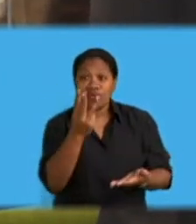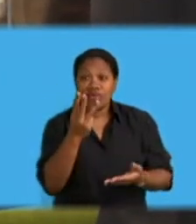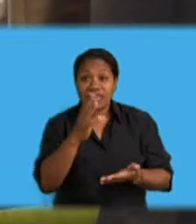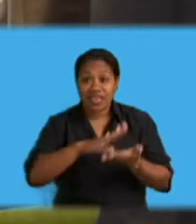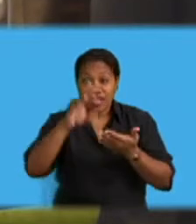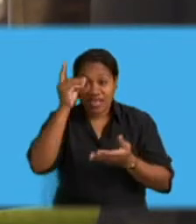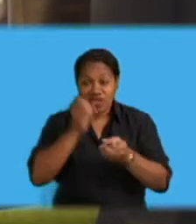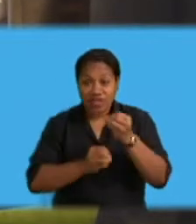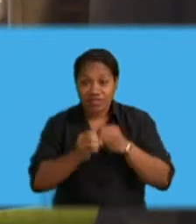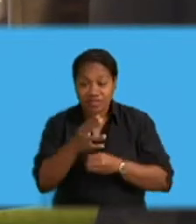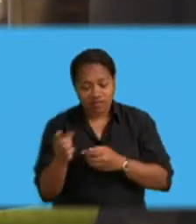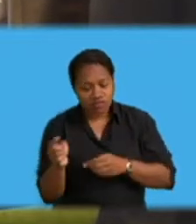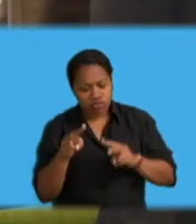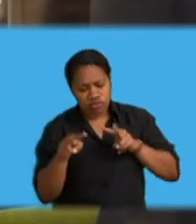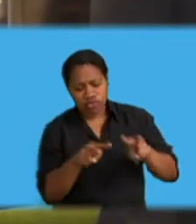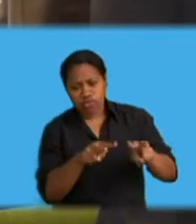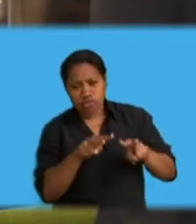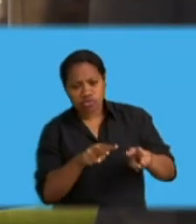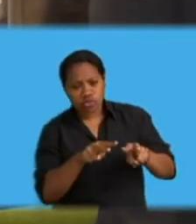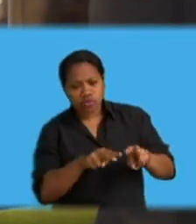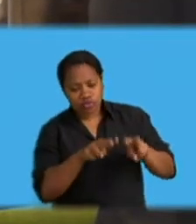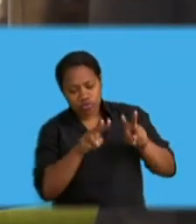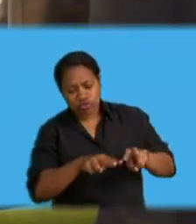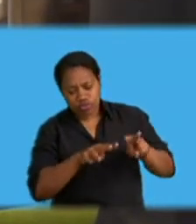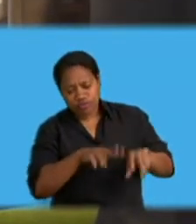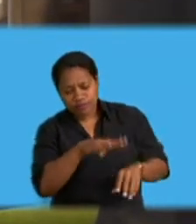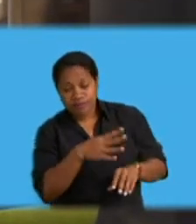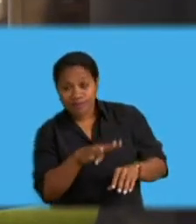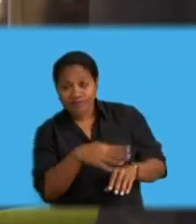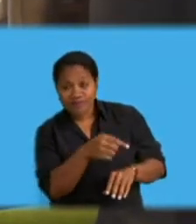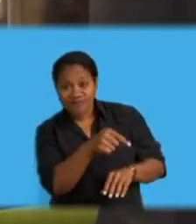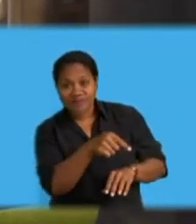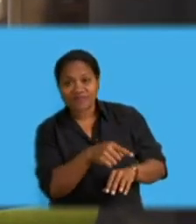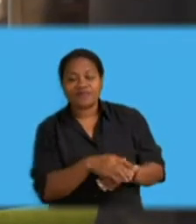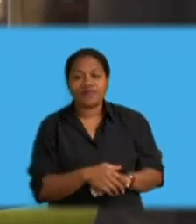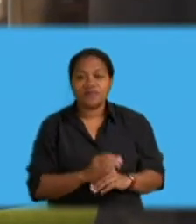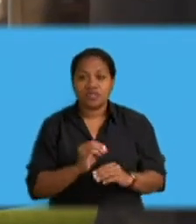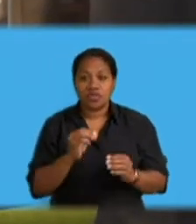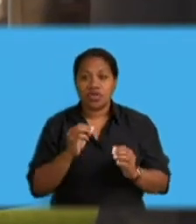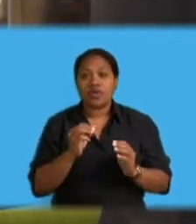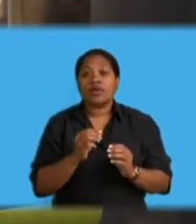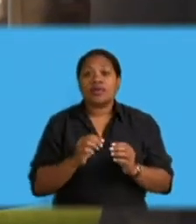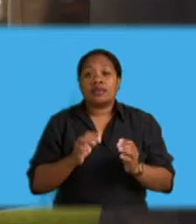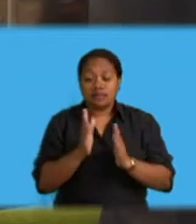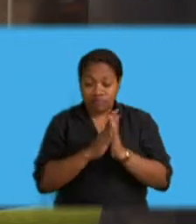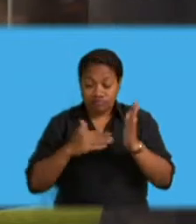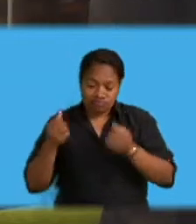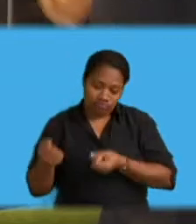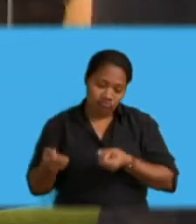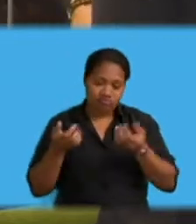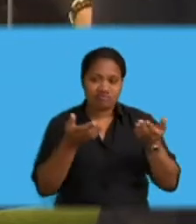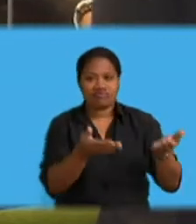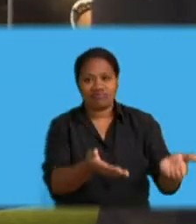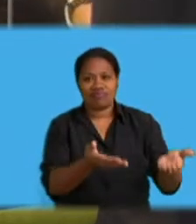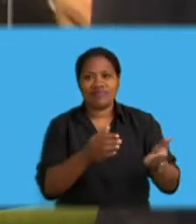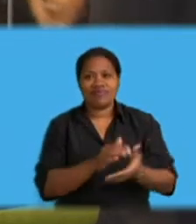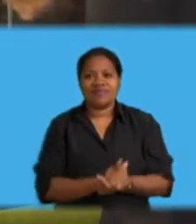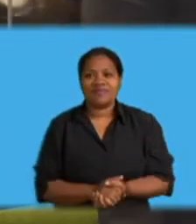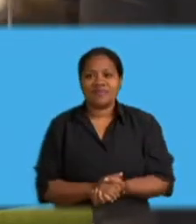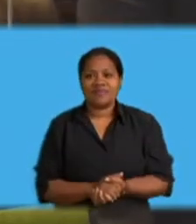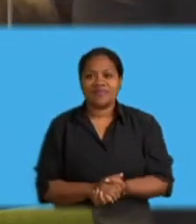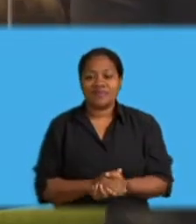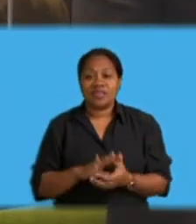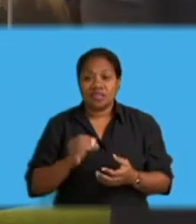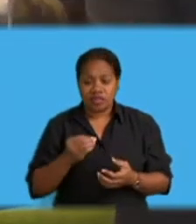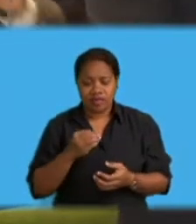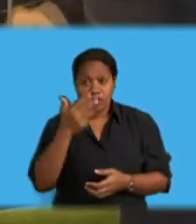under this program. In addition, a dedicated vehicle has been provided to the Ministry to support effective monitoring. Madam Speaker,